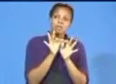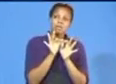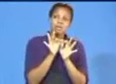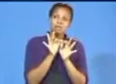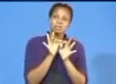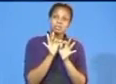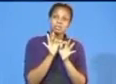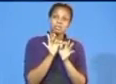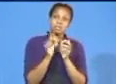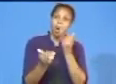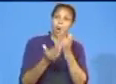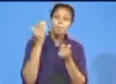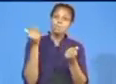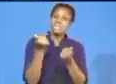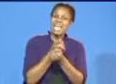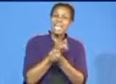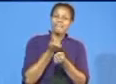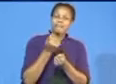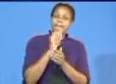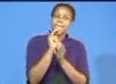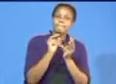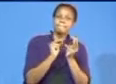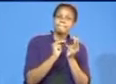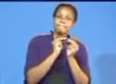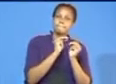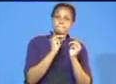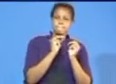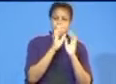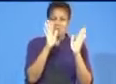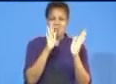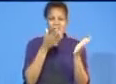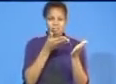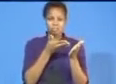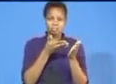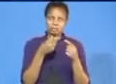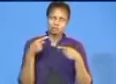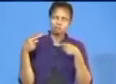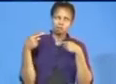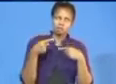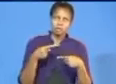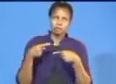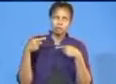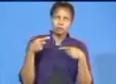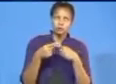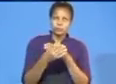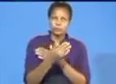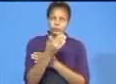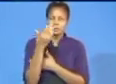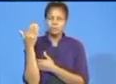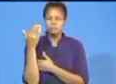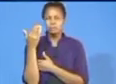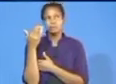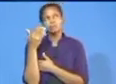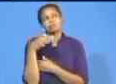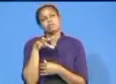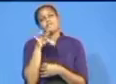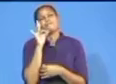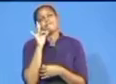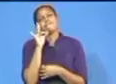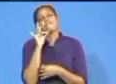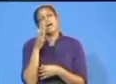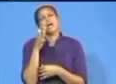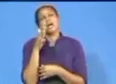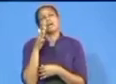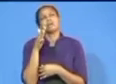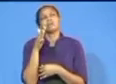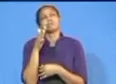in almost every single miracle. As I struggled this morning to find a word from heaven, it